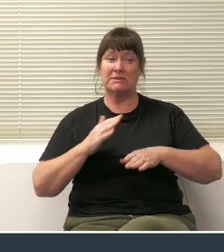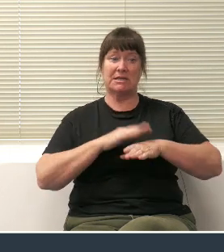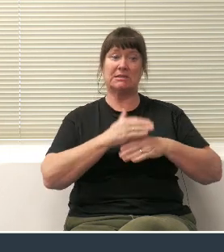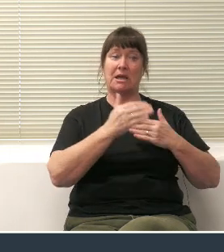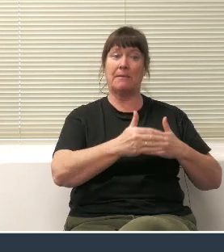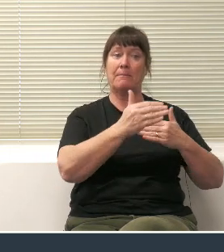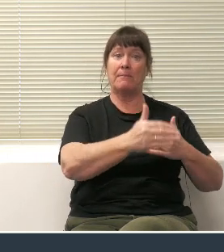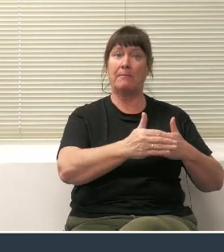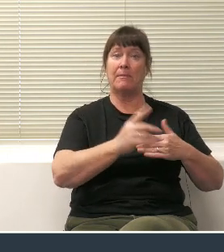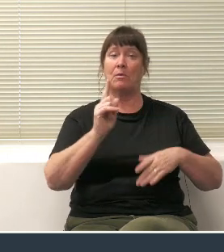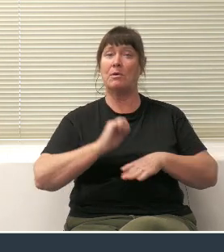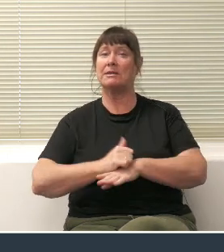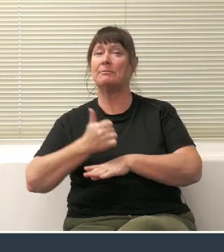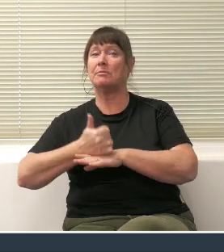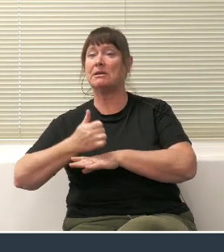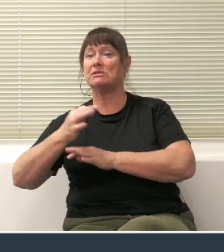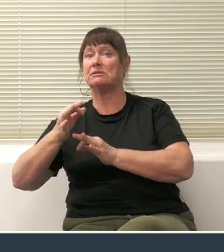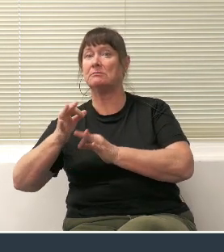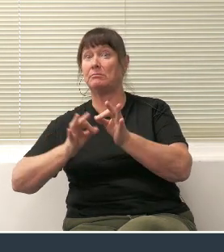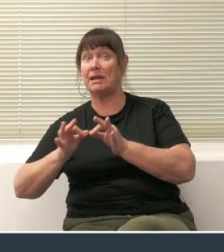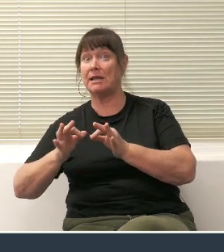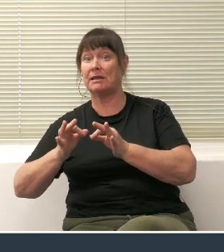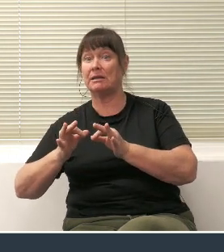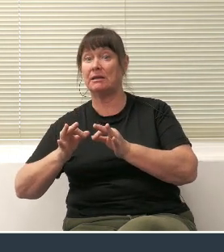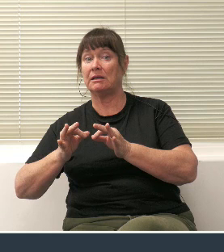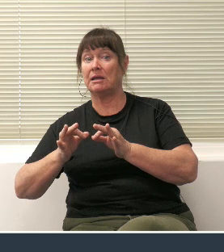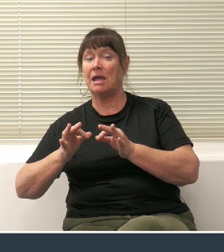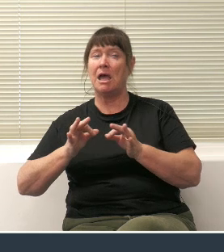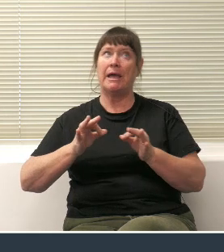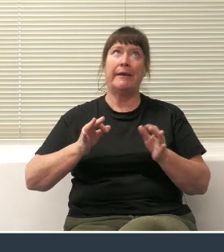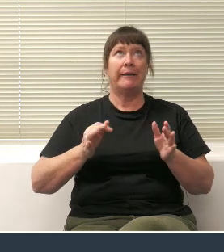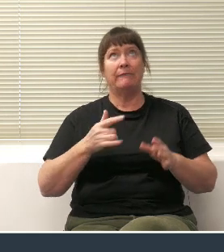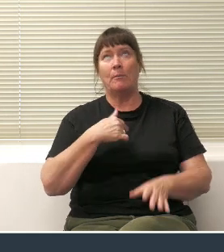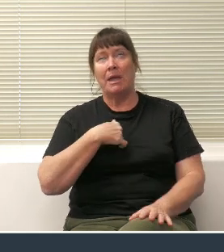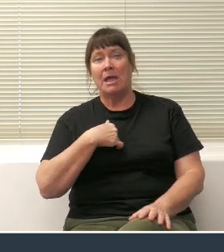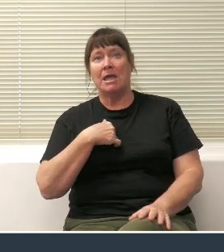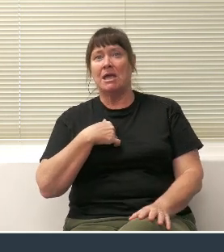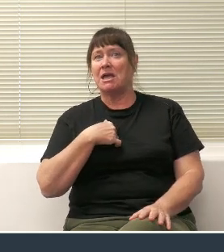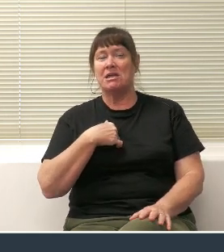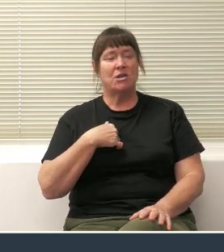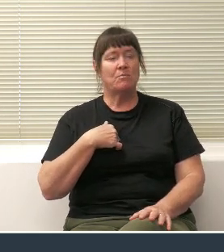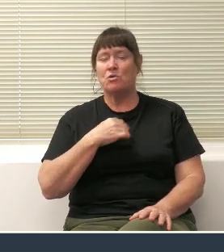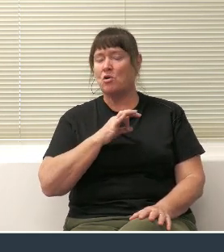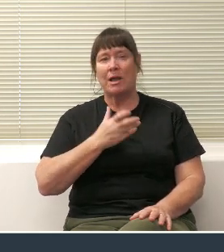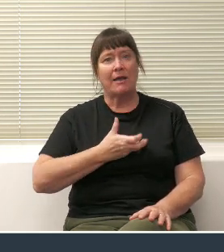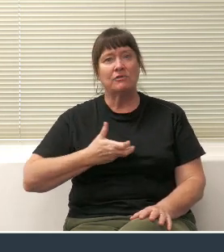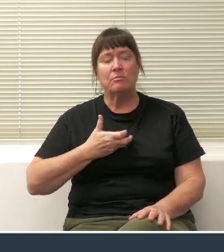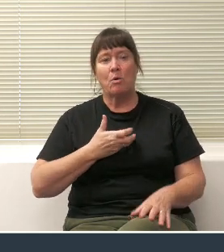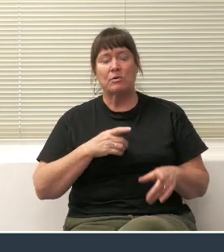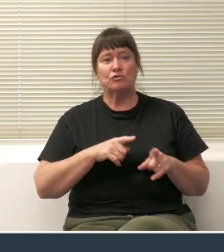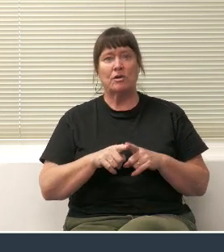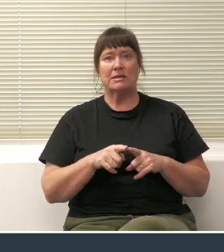what the implementation plan, when we can see it delivered, etc. I'm really uncomfortable with trying